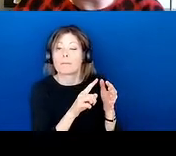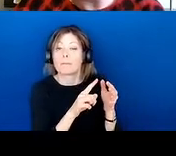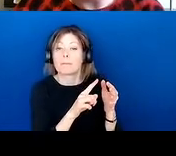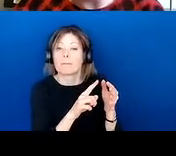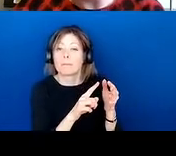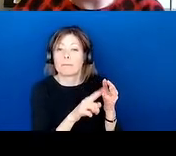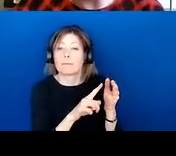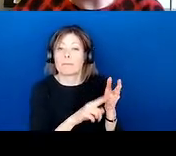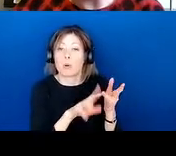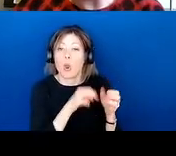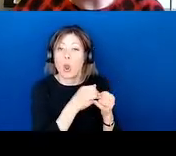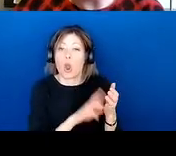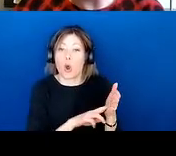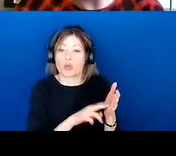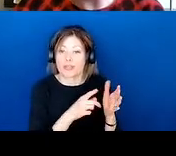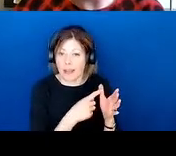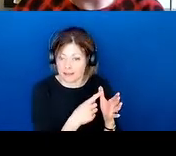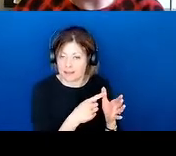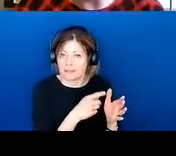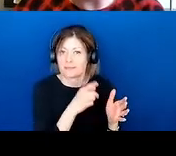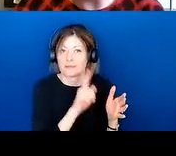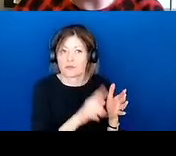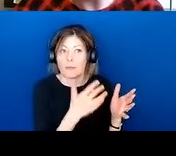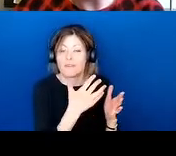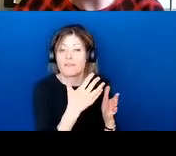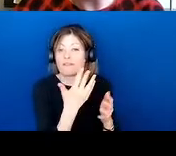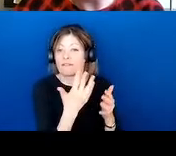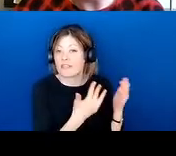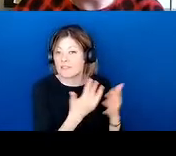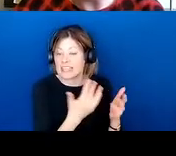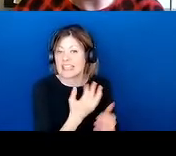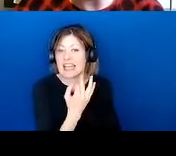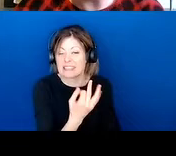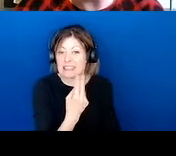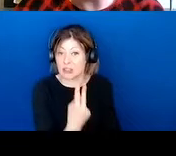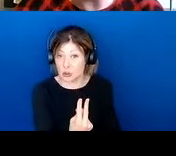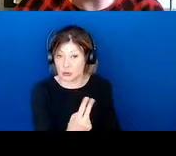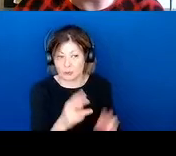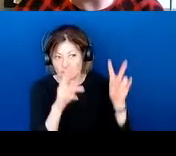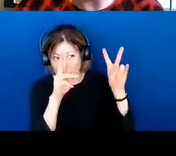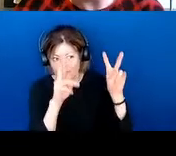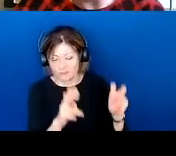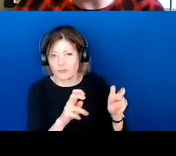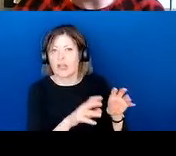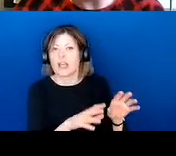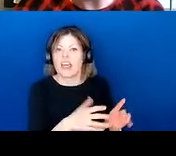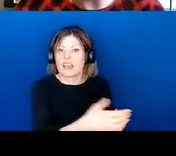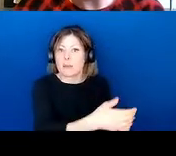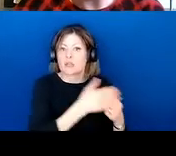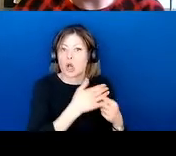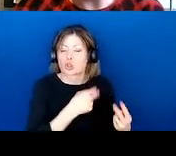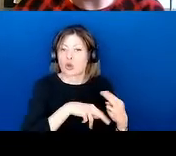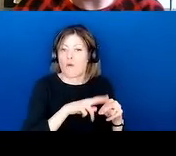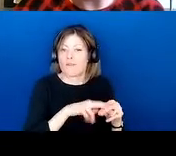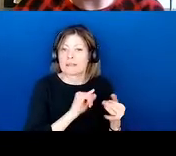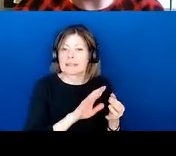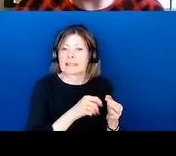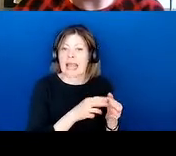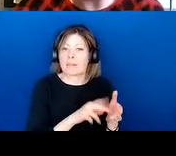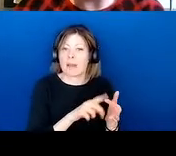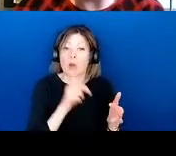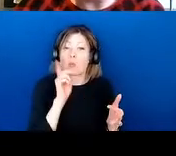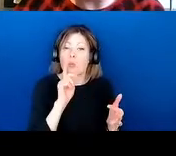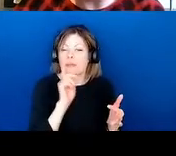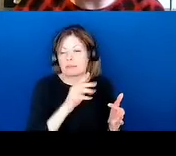It's called The Abduction of the Sabine Women, after the Roman story, which also forms the basis